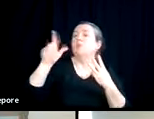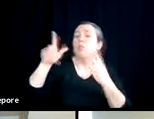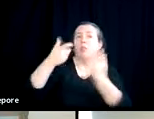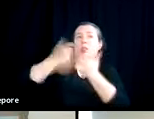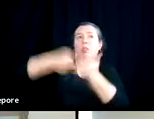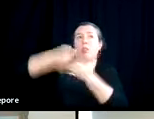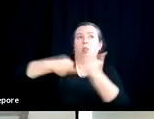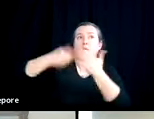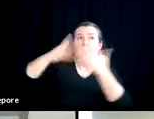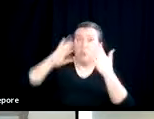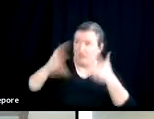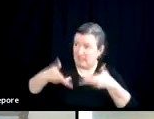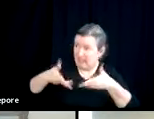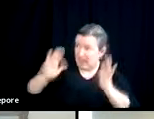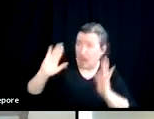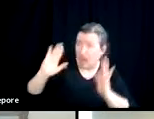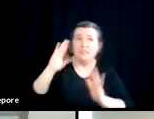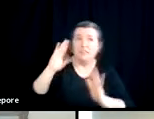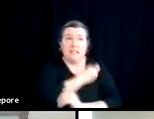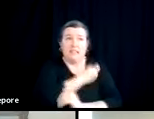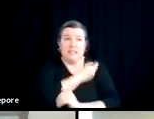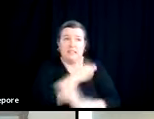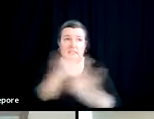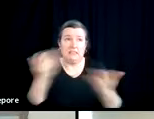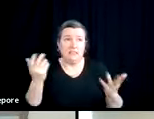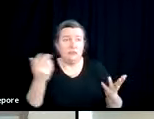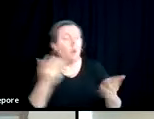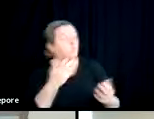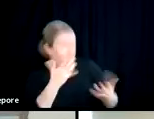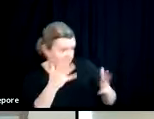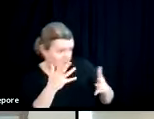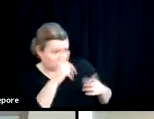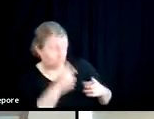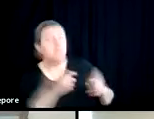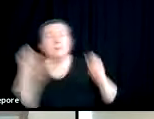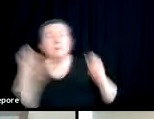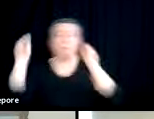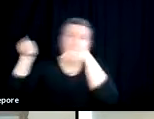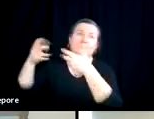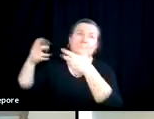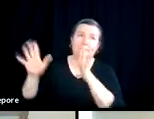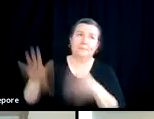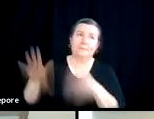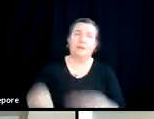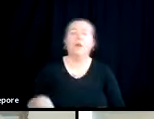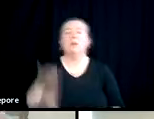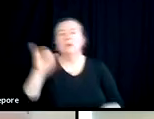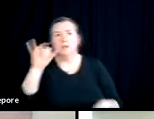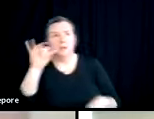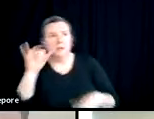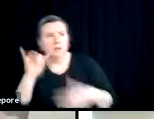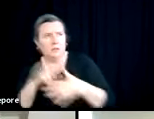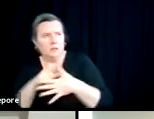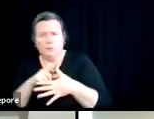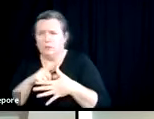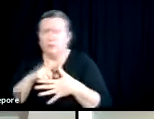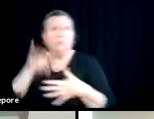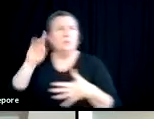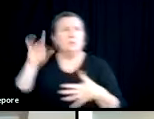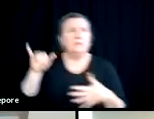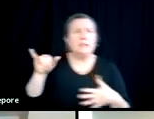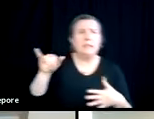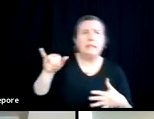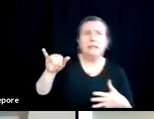That it? Yes. Okay. I think I can take most of these, and Judy or Eddie, if you disagree, or Pat, chime